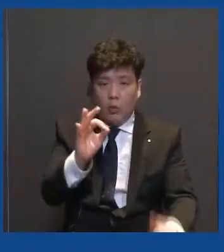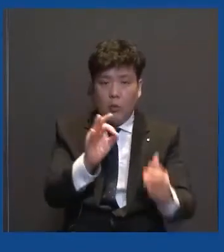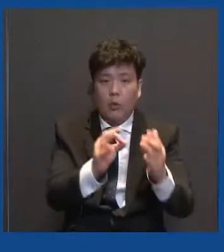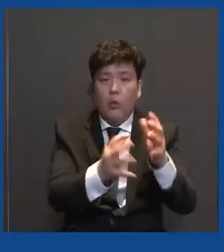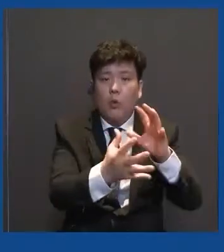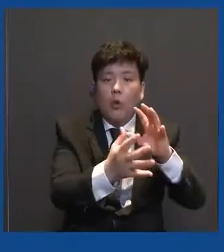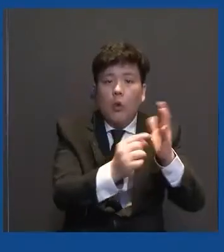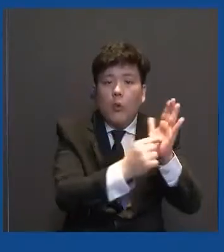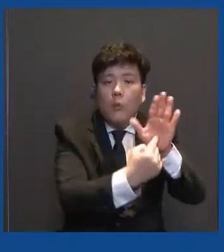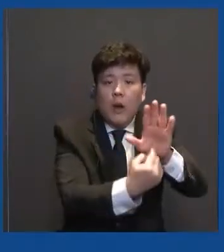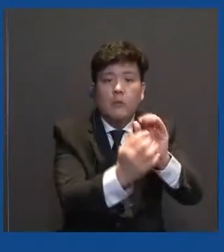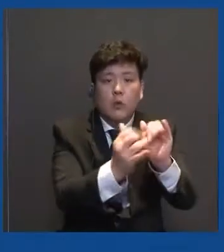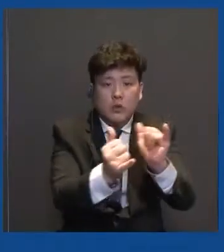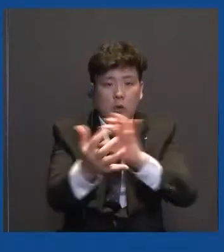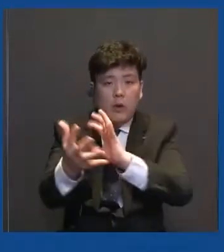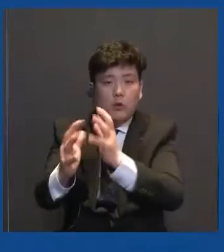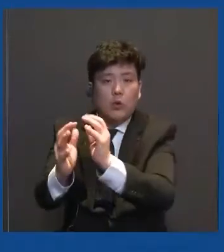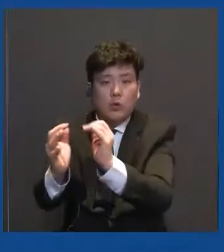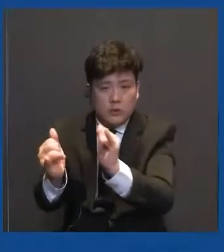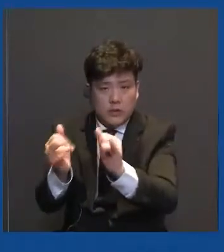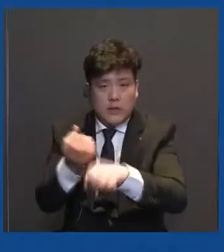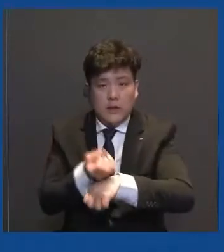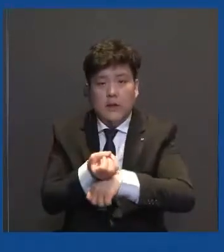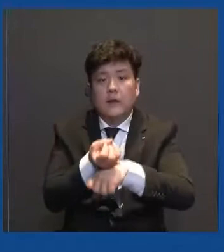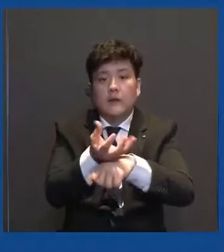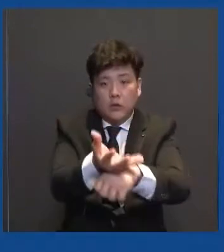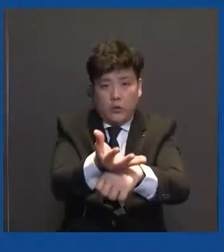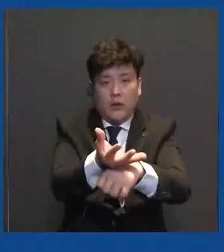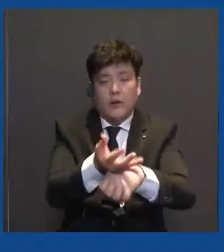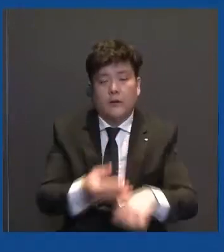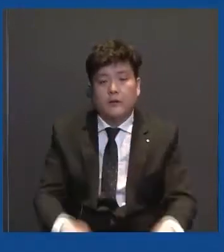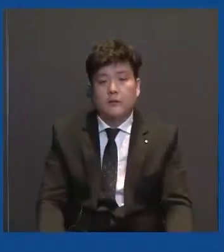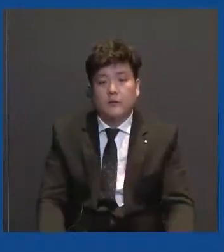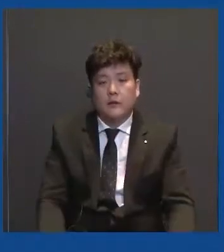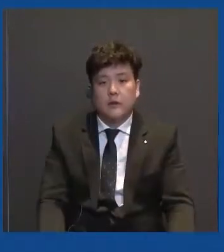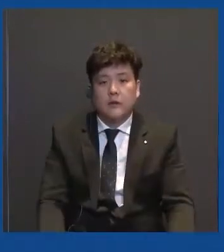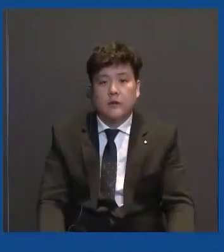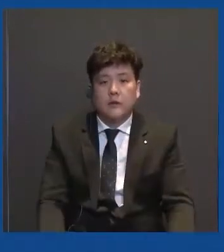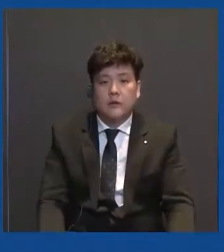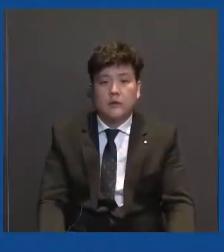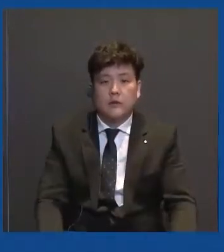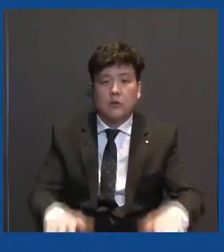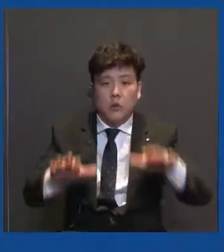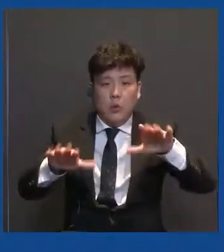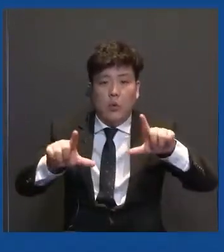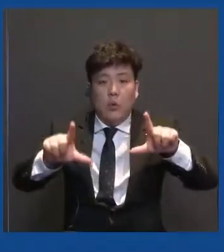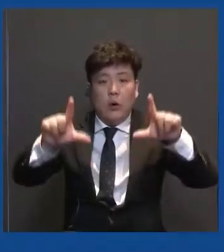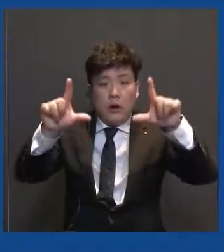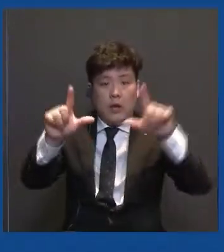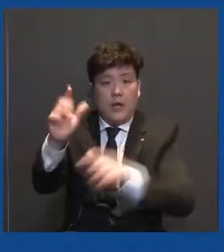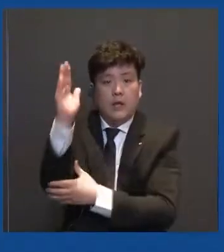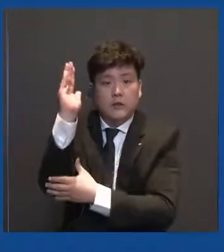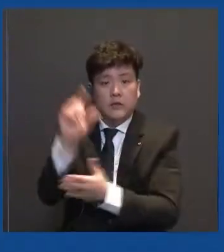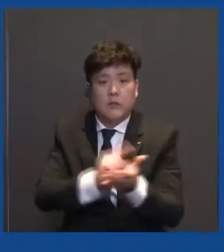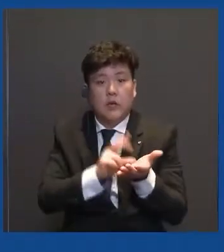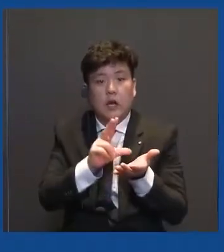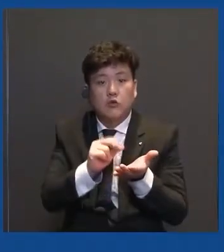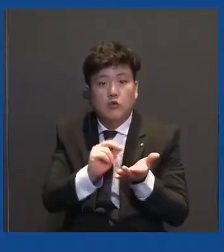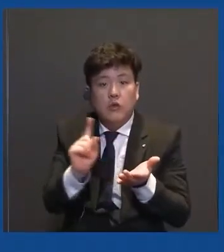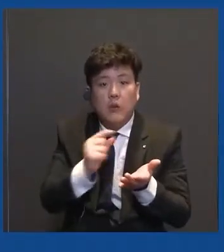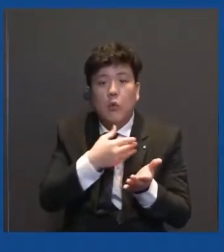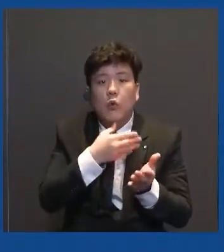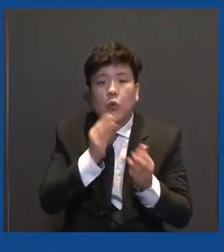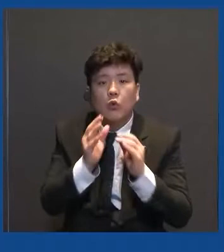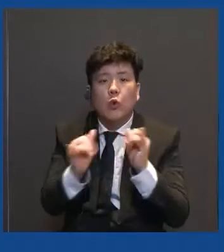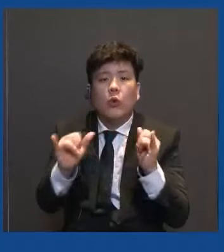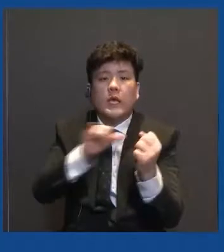your questions, then we would put them together and deliver them to the speakers and the discussants for the responses. And